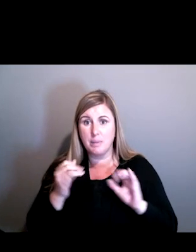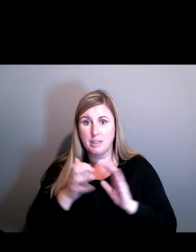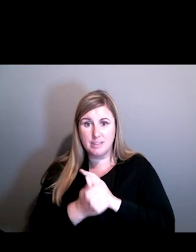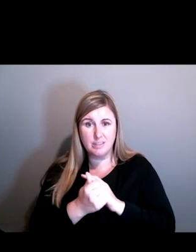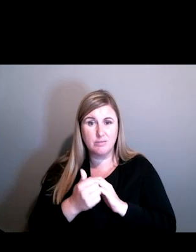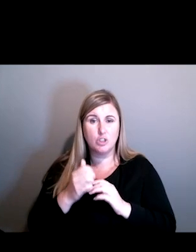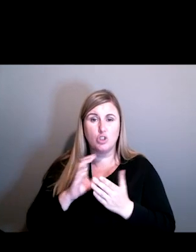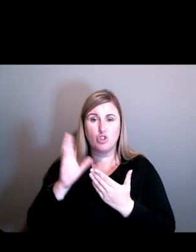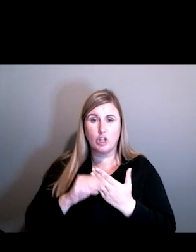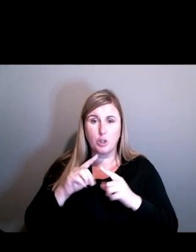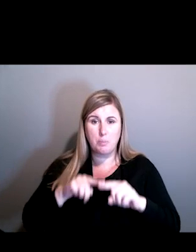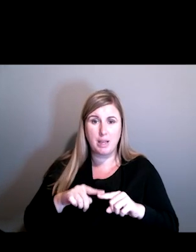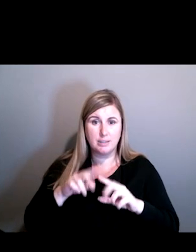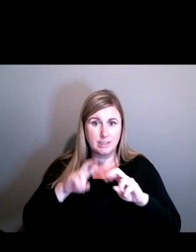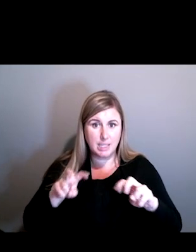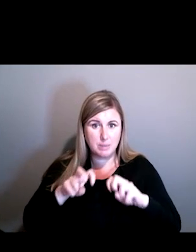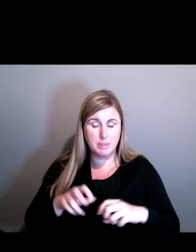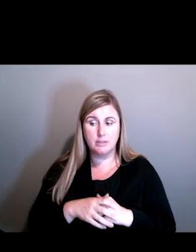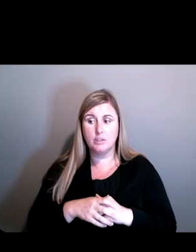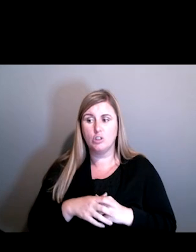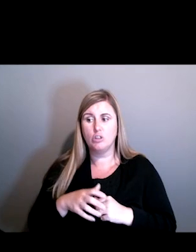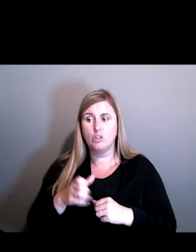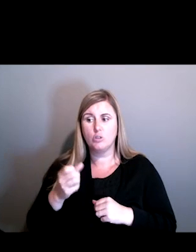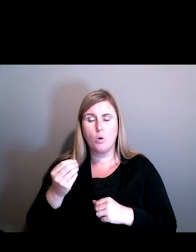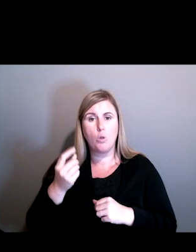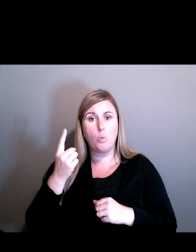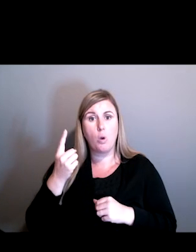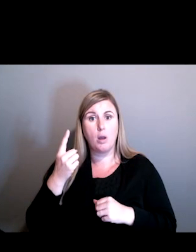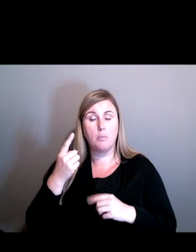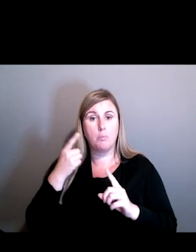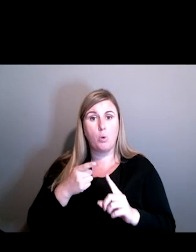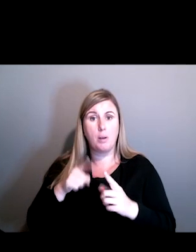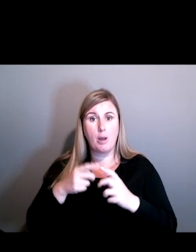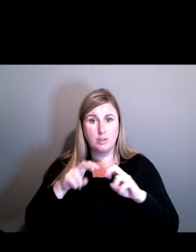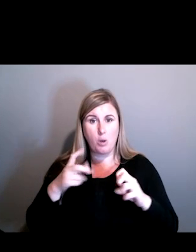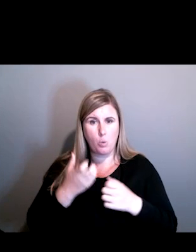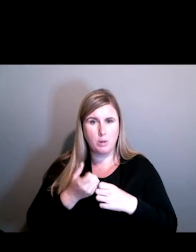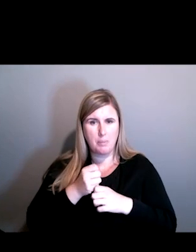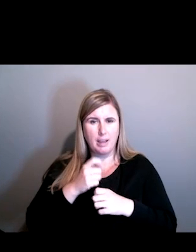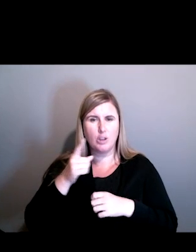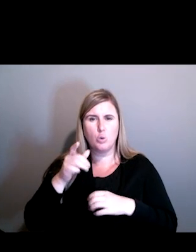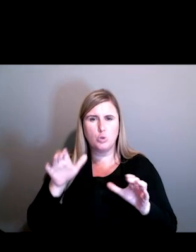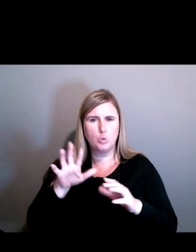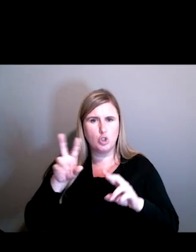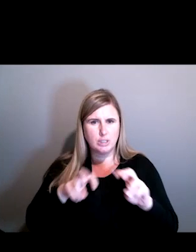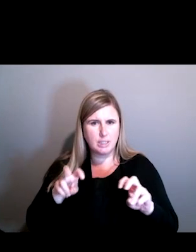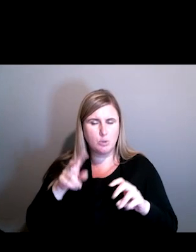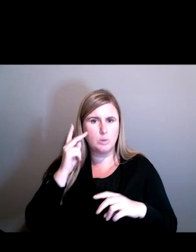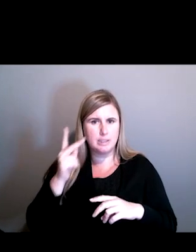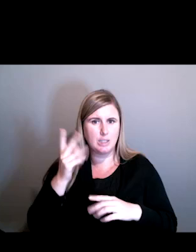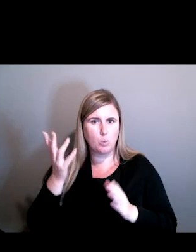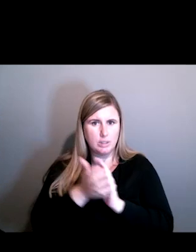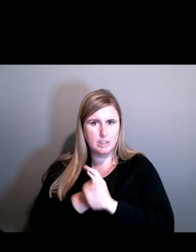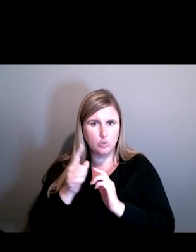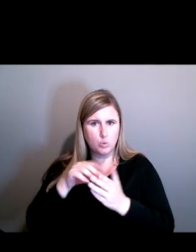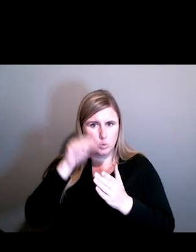living, independent skills, those curricular-based assessments. So the one point about assessment that I want to make is you'll do your